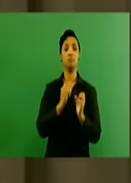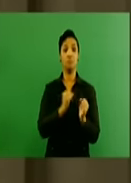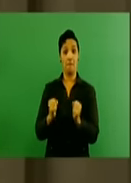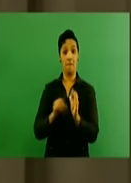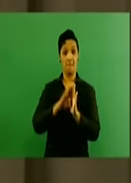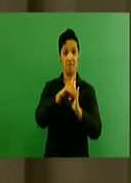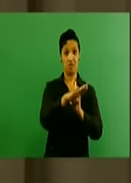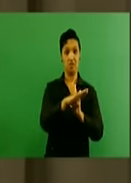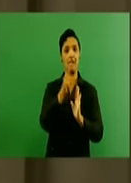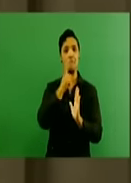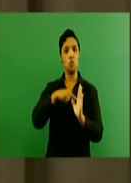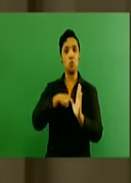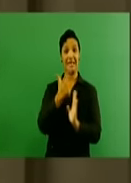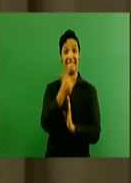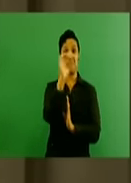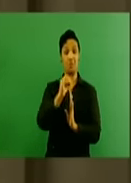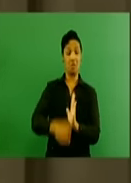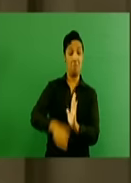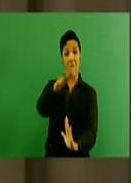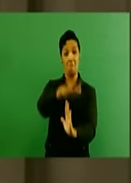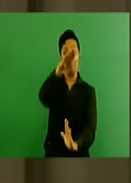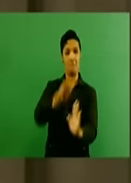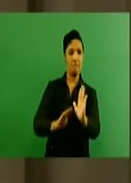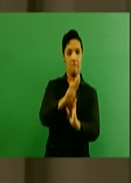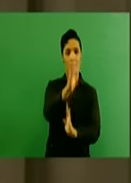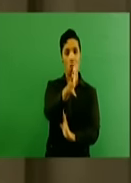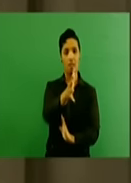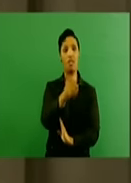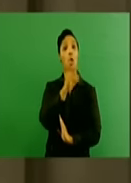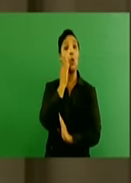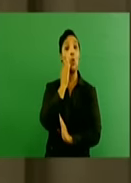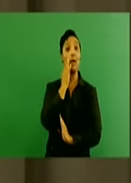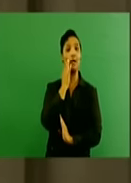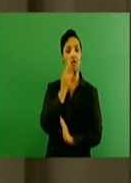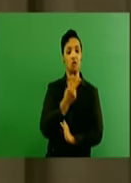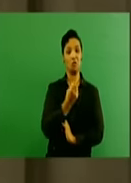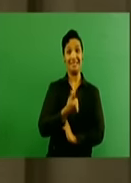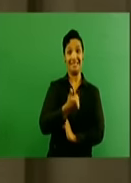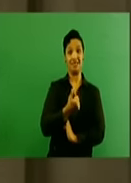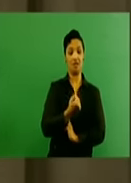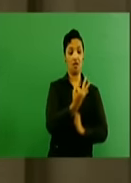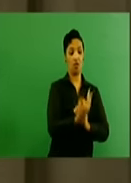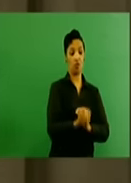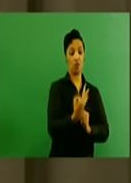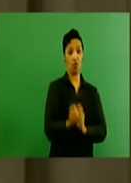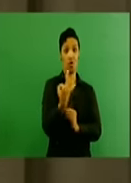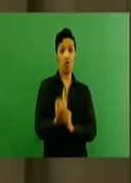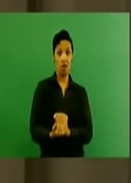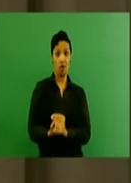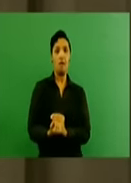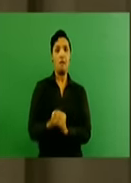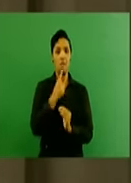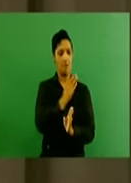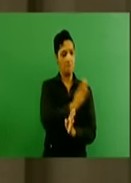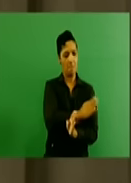expected to breach the upper end of the target range in the third quarter of 2016, For 4 consecutive